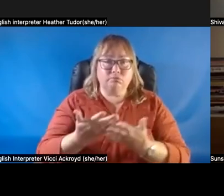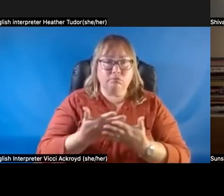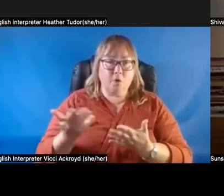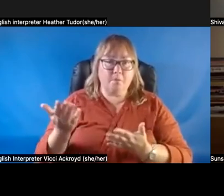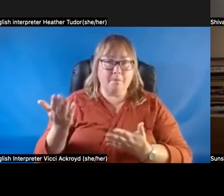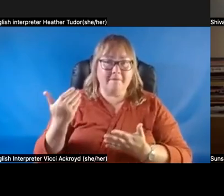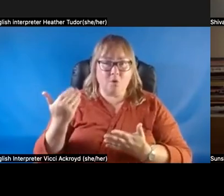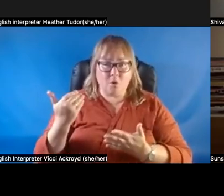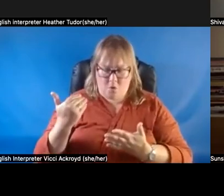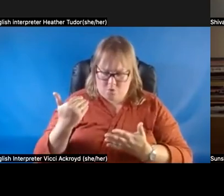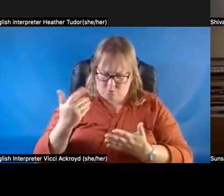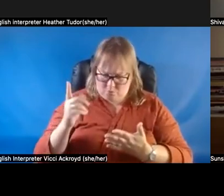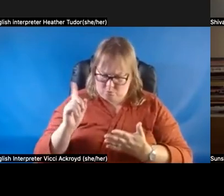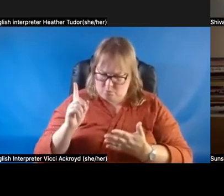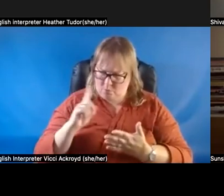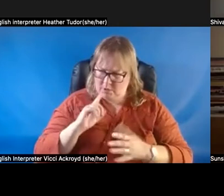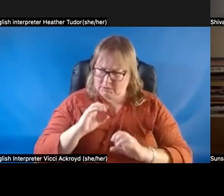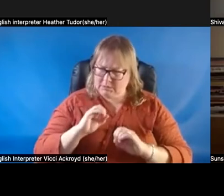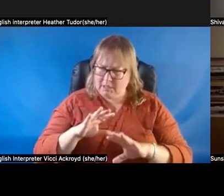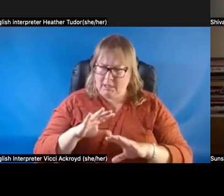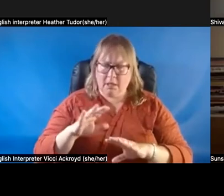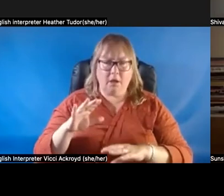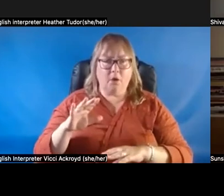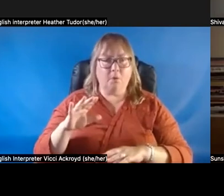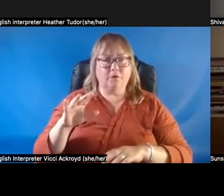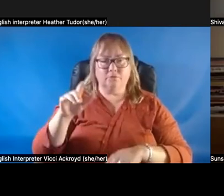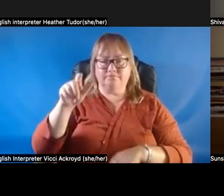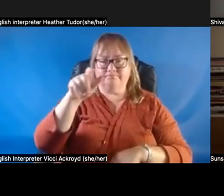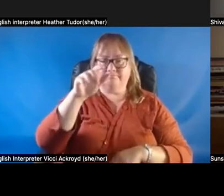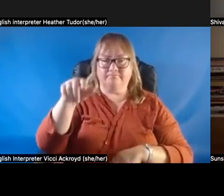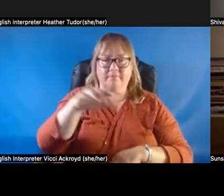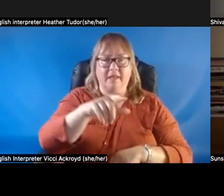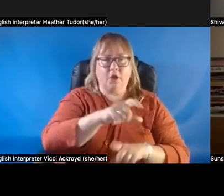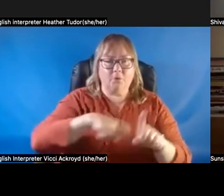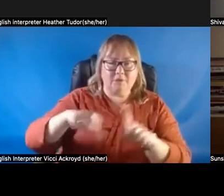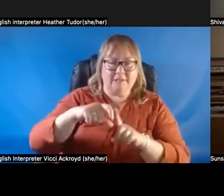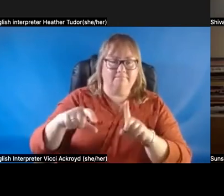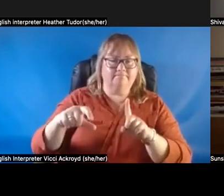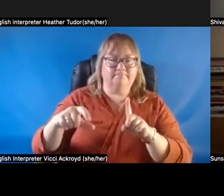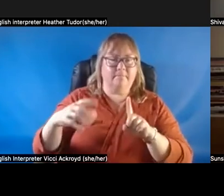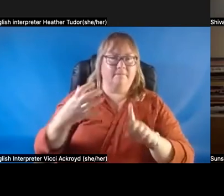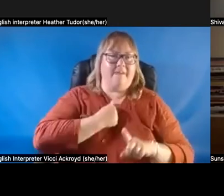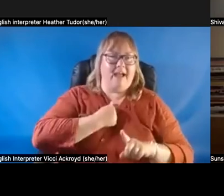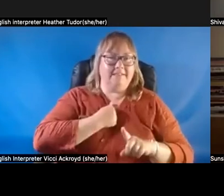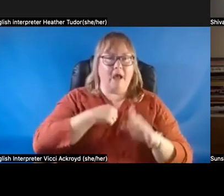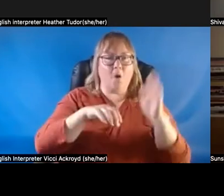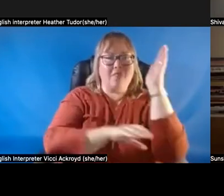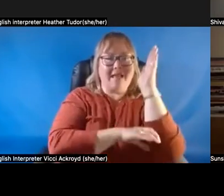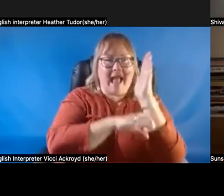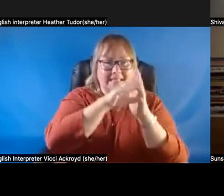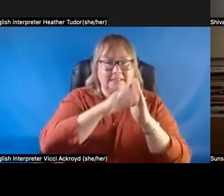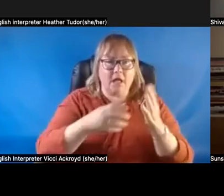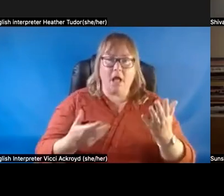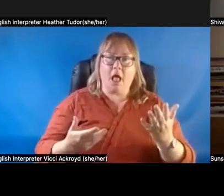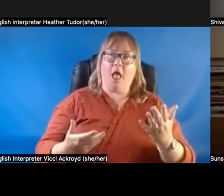along the lines of when people find out what caste you're from, or they, you know, consciously are thinking about it, even if it's subconscious,